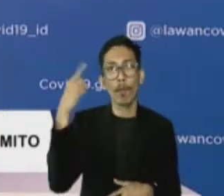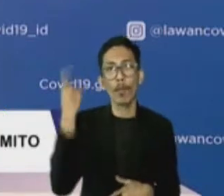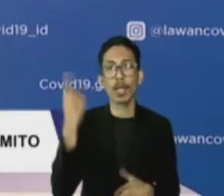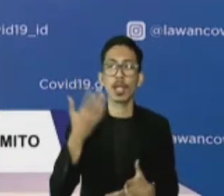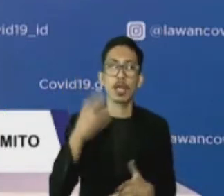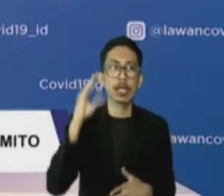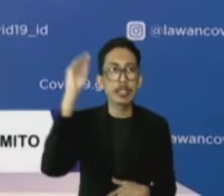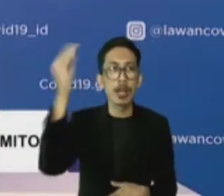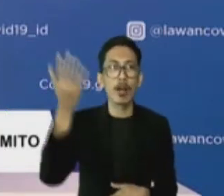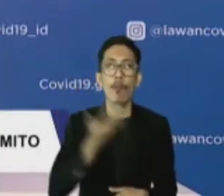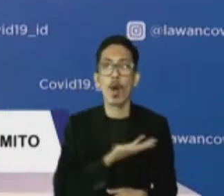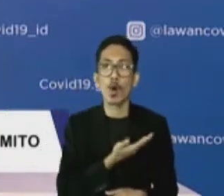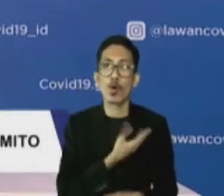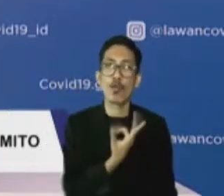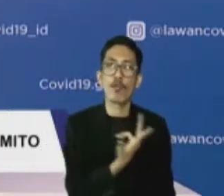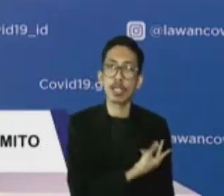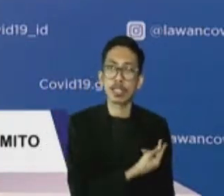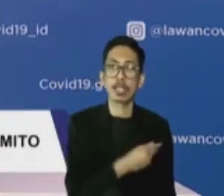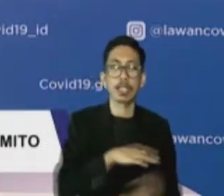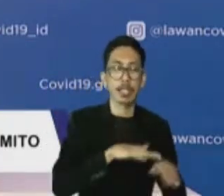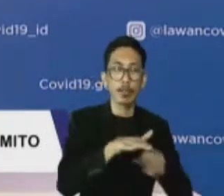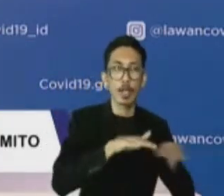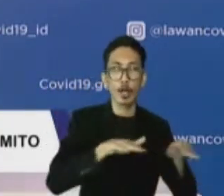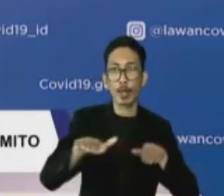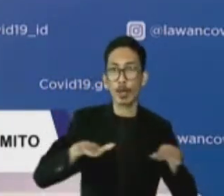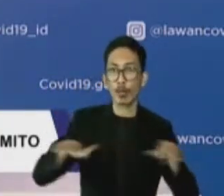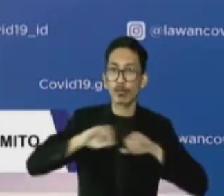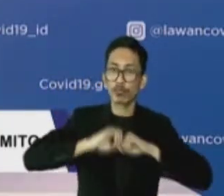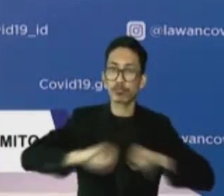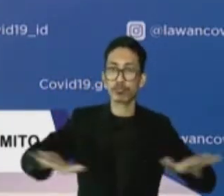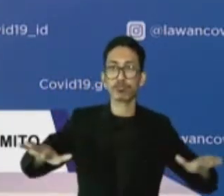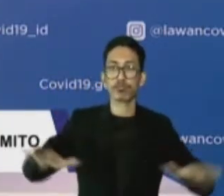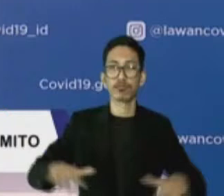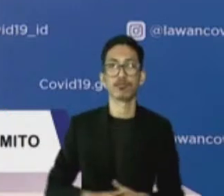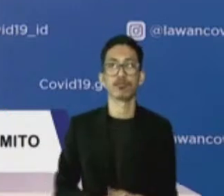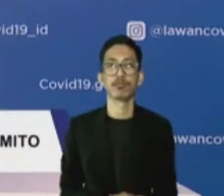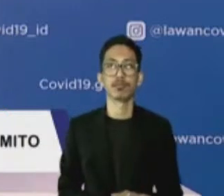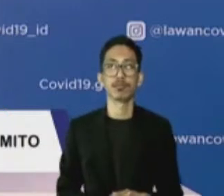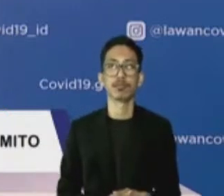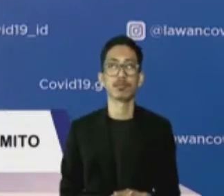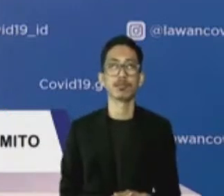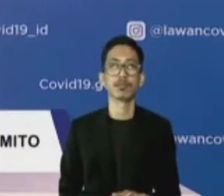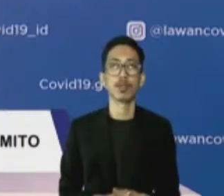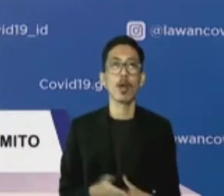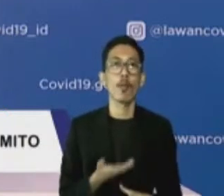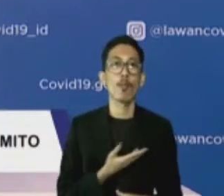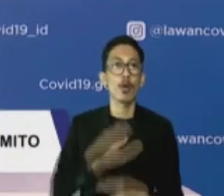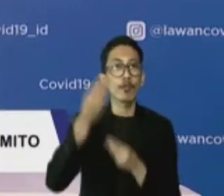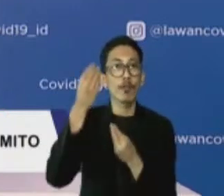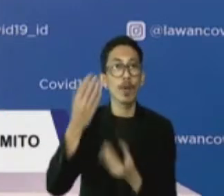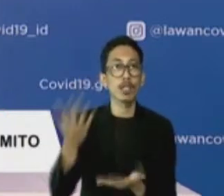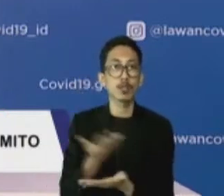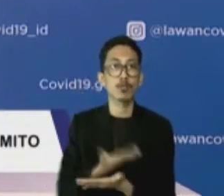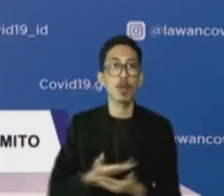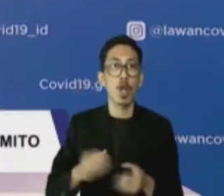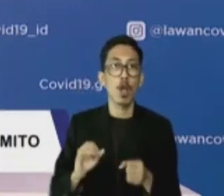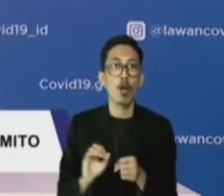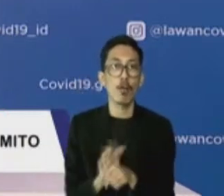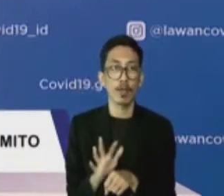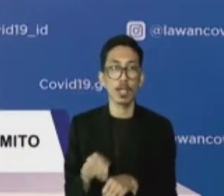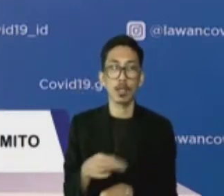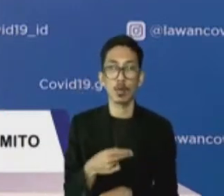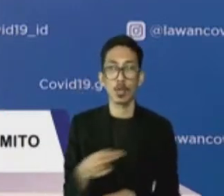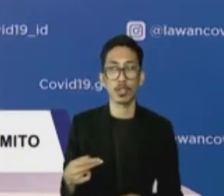vaccinations throughout the region. And moving forward to the updates of COVID-19 cases development in